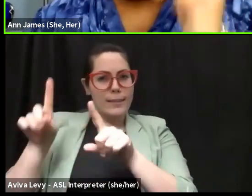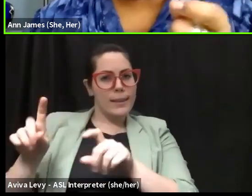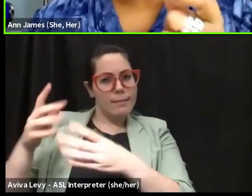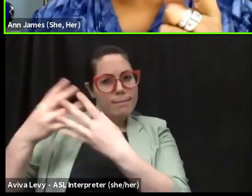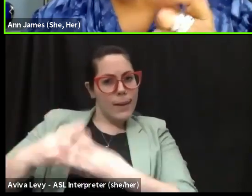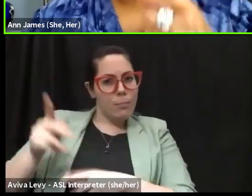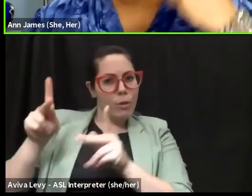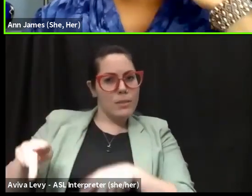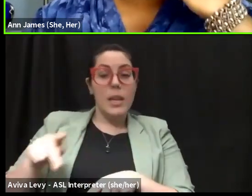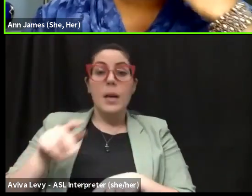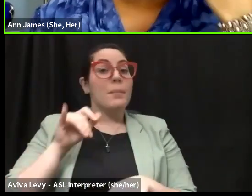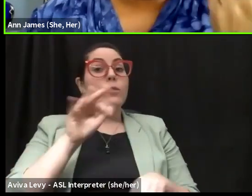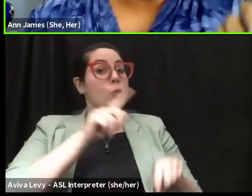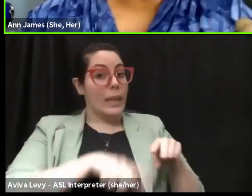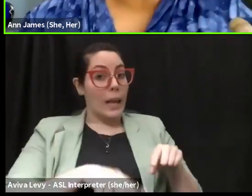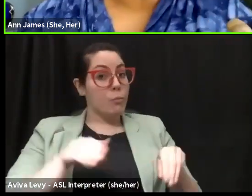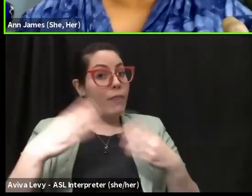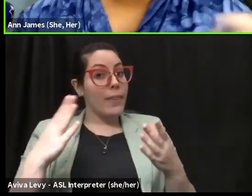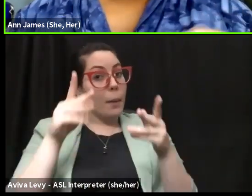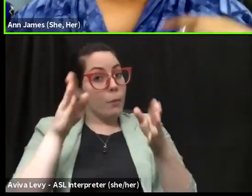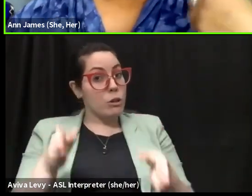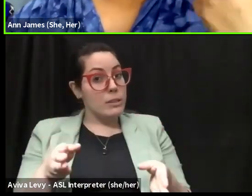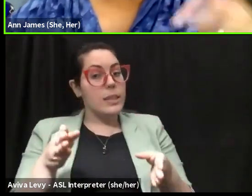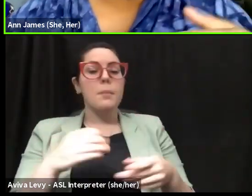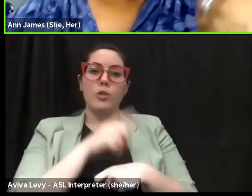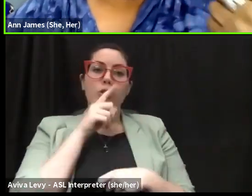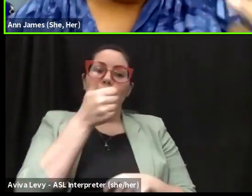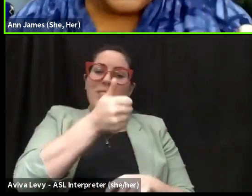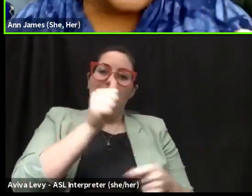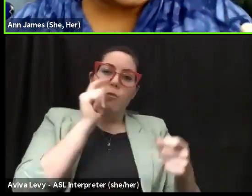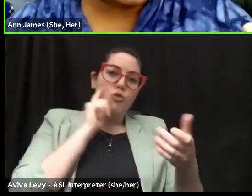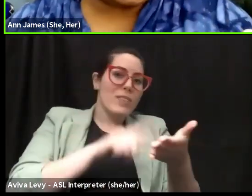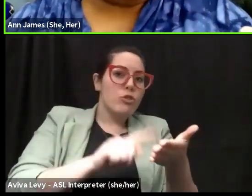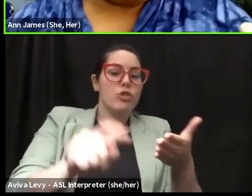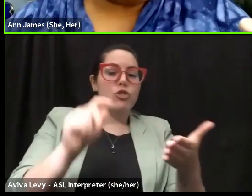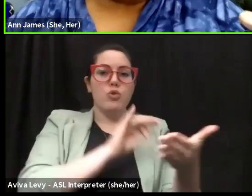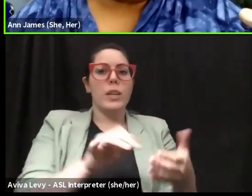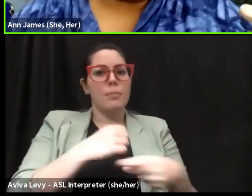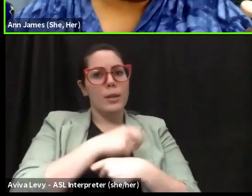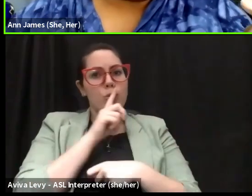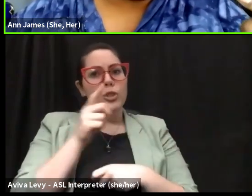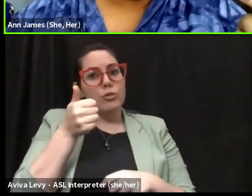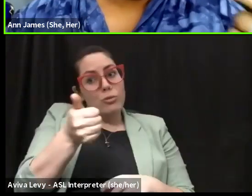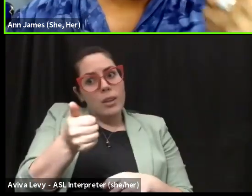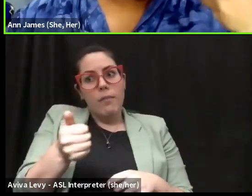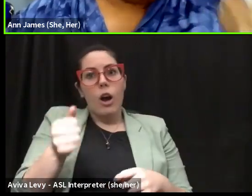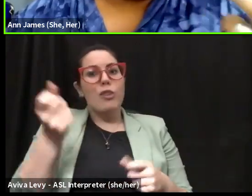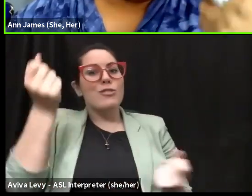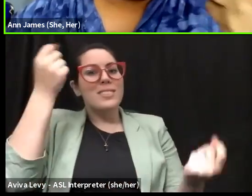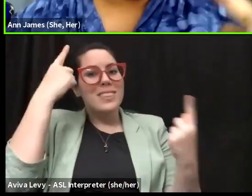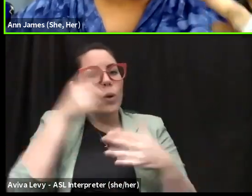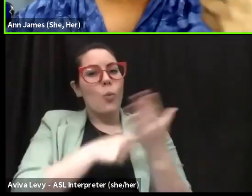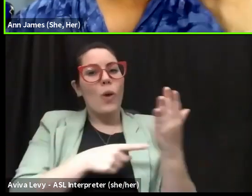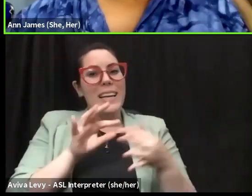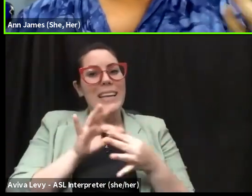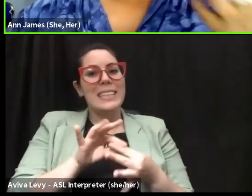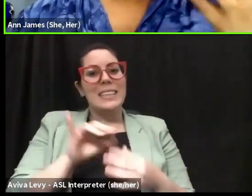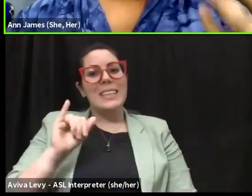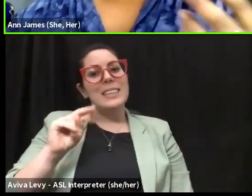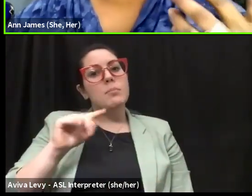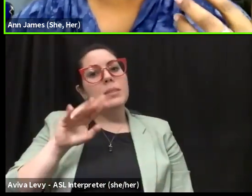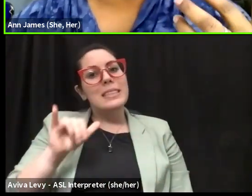I highly recommend you do the deep work that it takes to actually understand what intimacy, consent, and